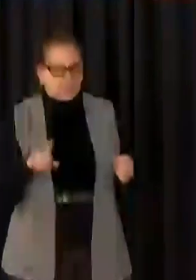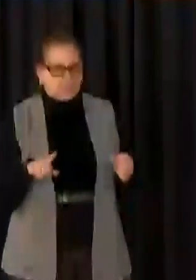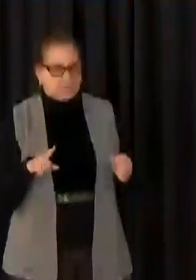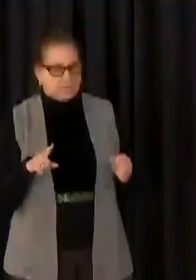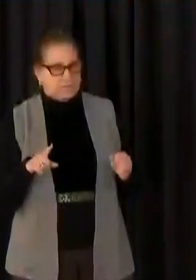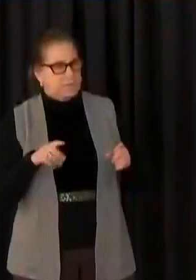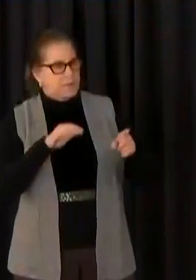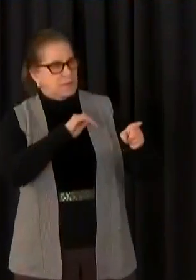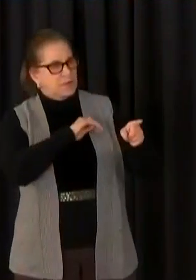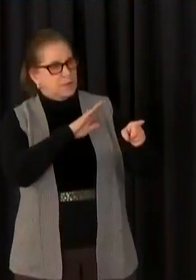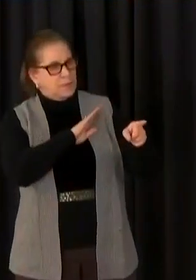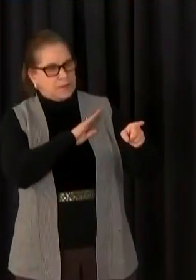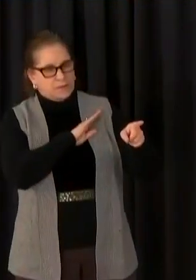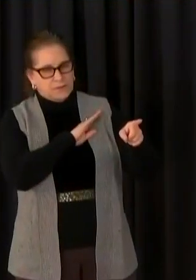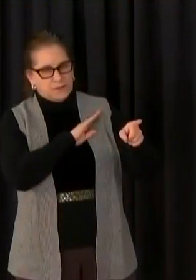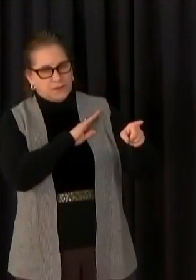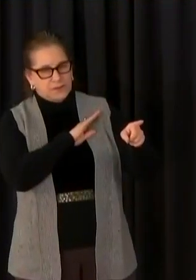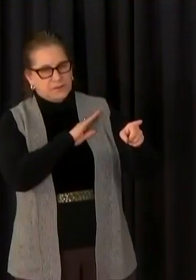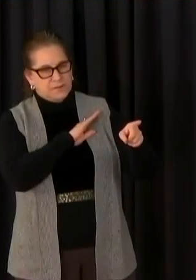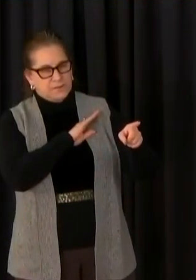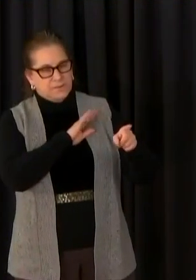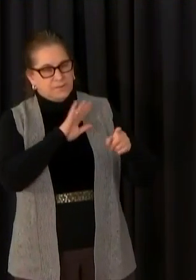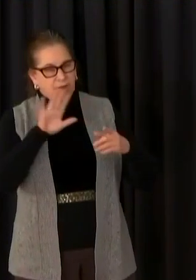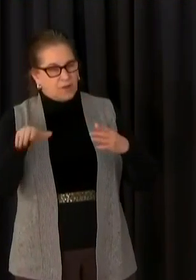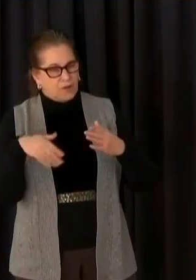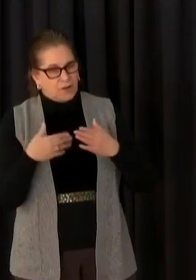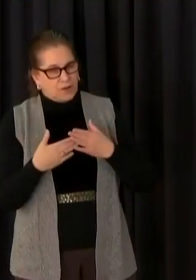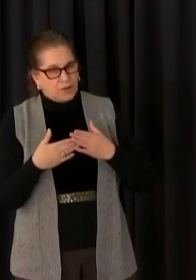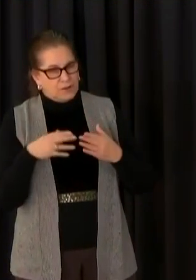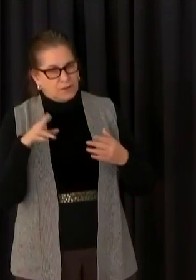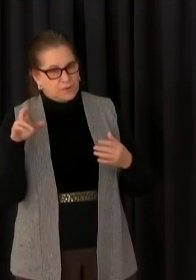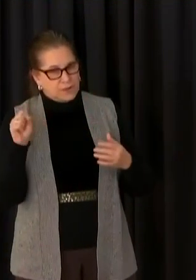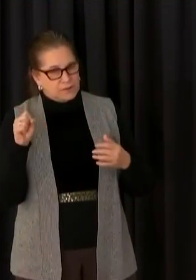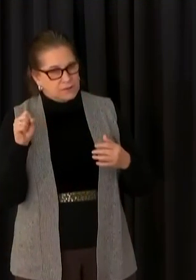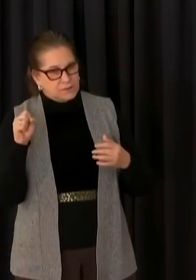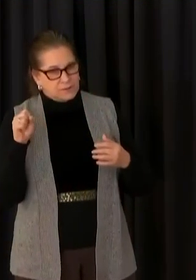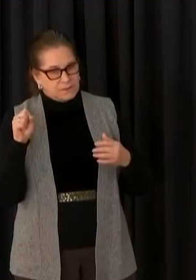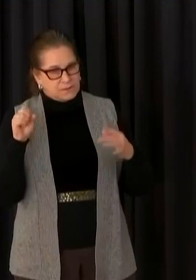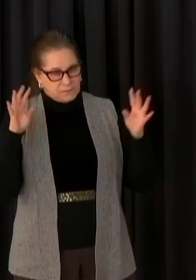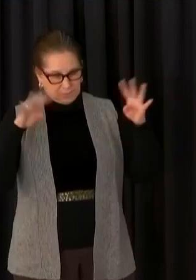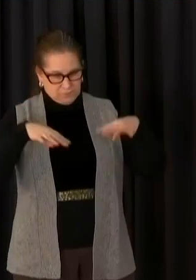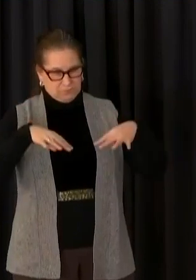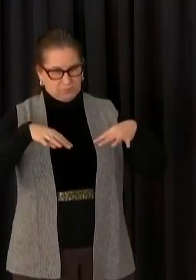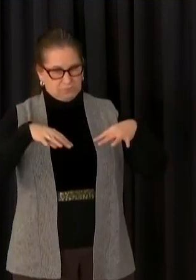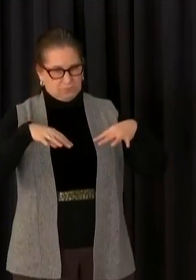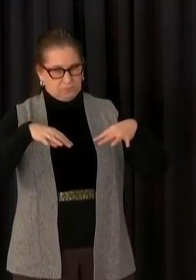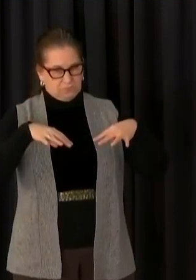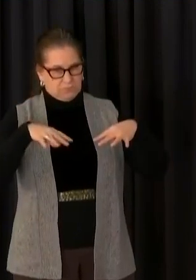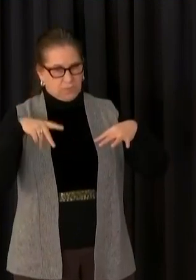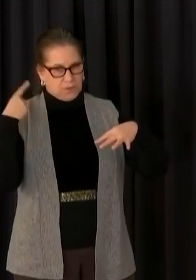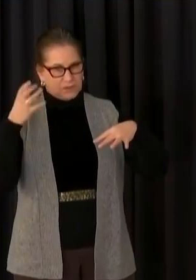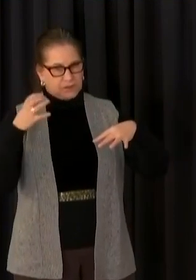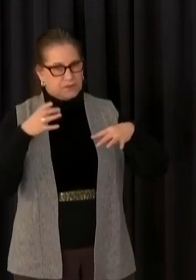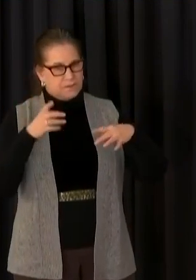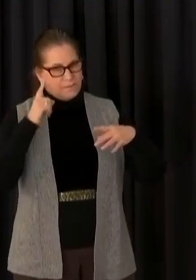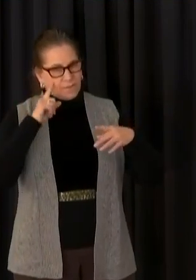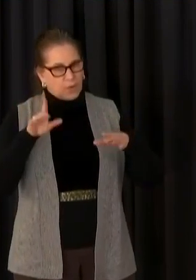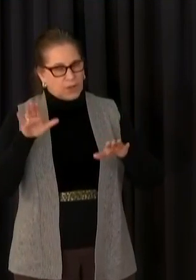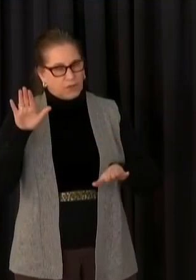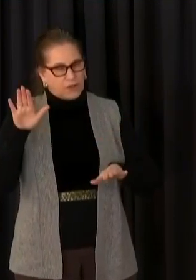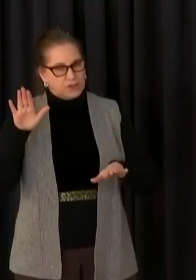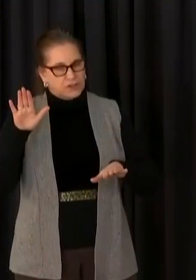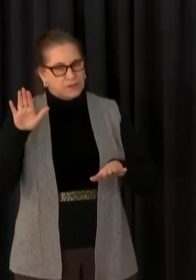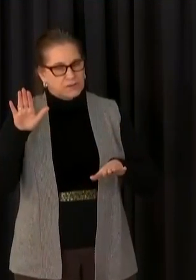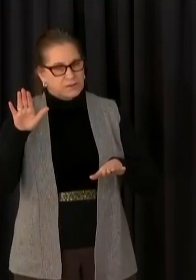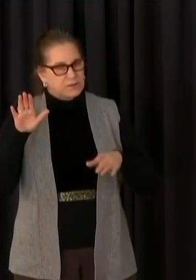Bowser. Yes. The eyes of the country are on D.C. right now and probably through the inauguration. And you've made frequent national